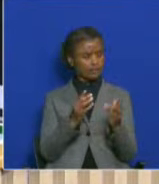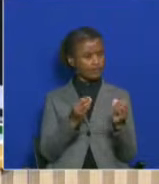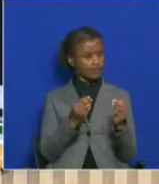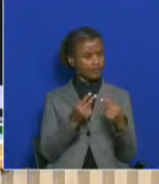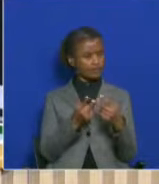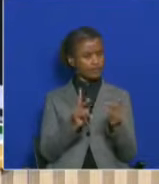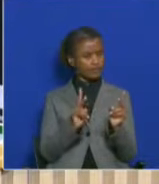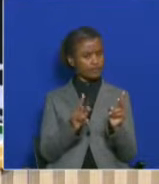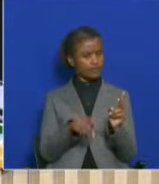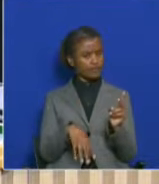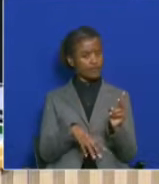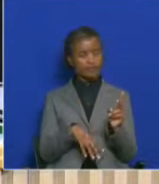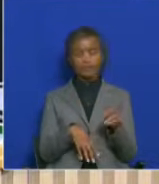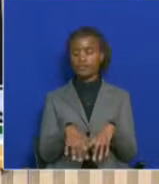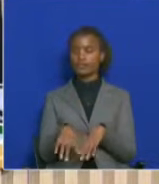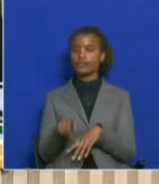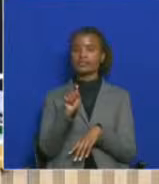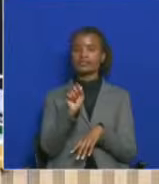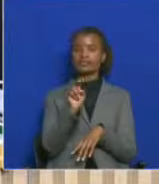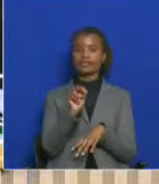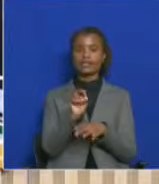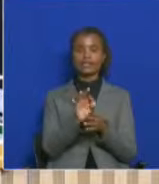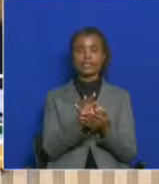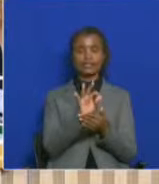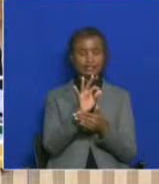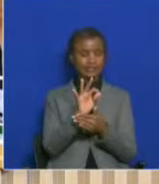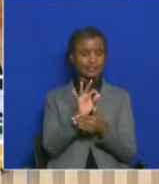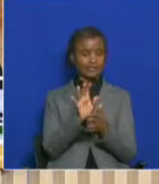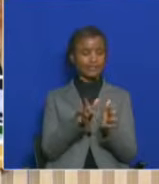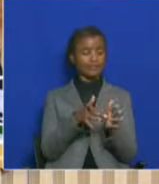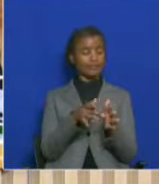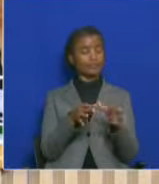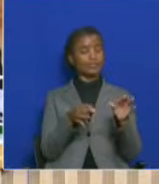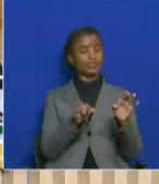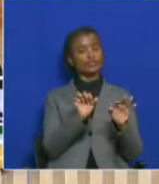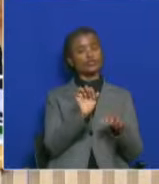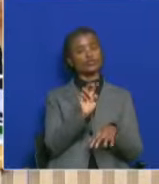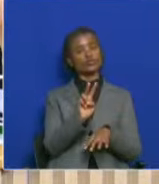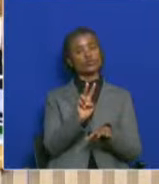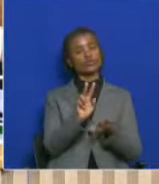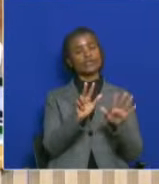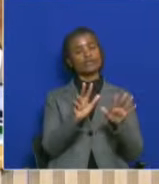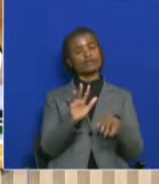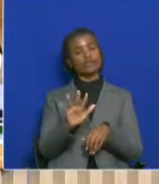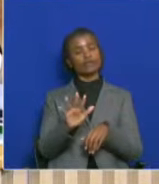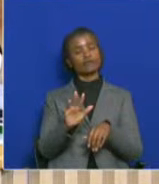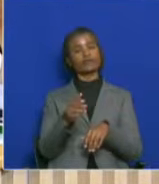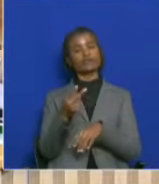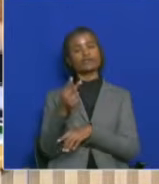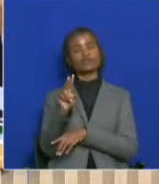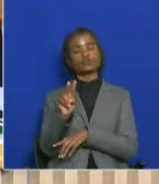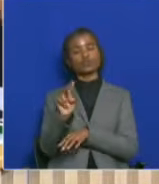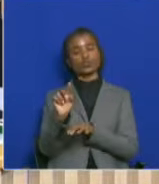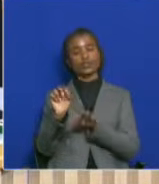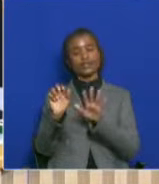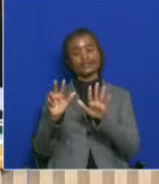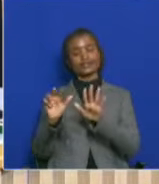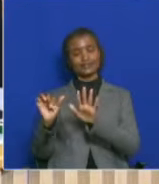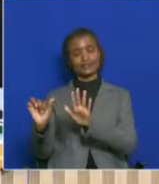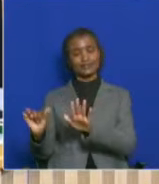It's TN13, it's page 285, 286, and then on the WhatsApp chats itself, it's